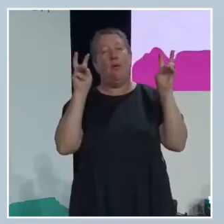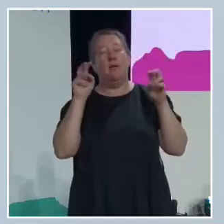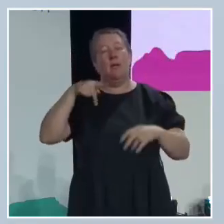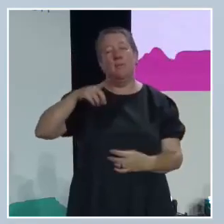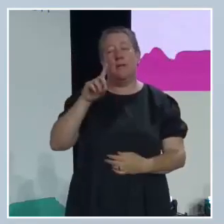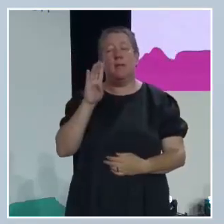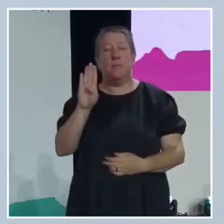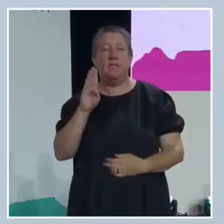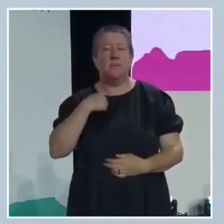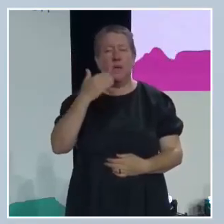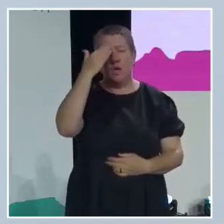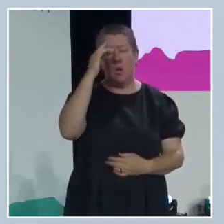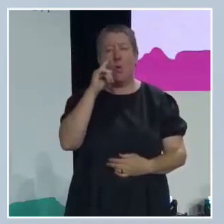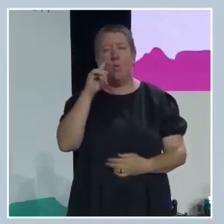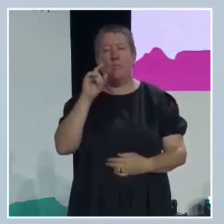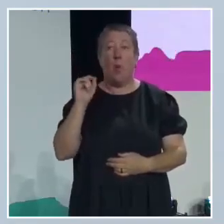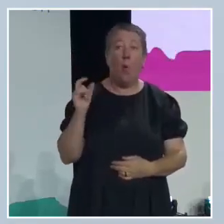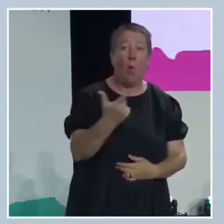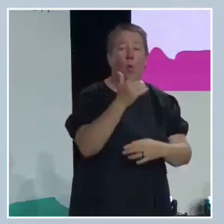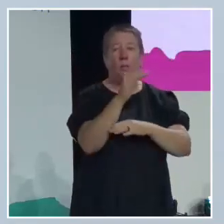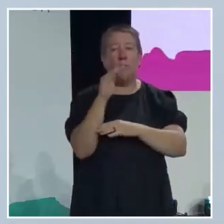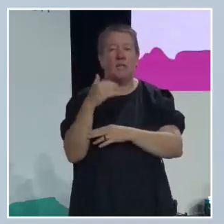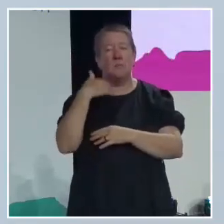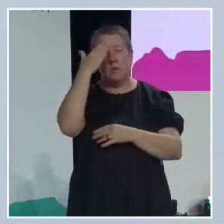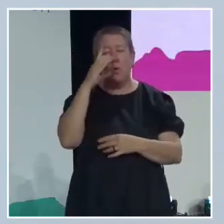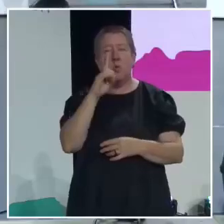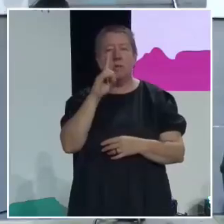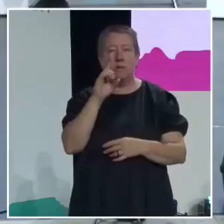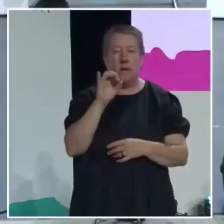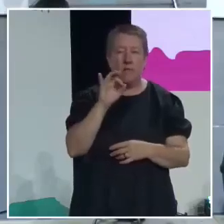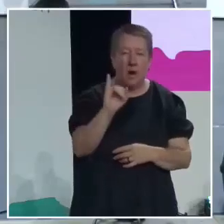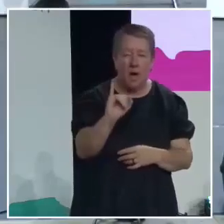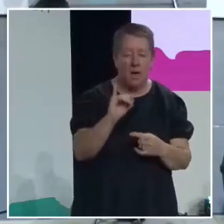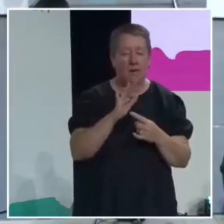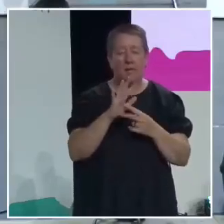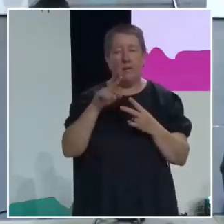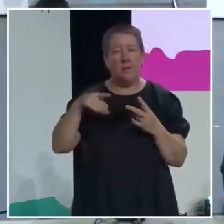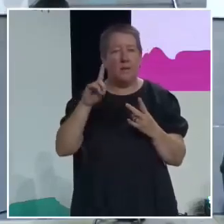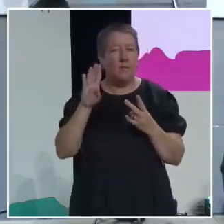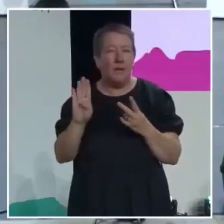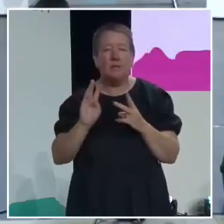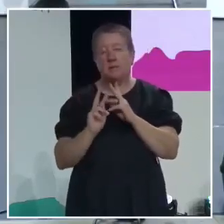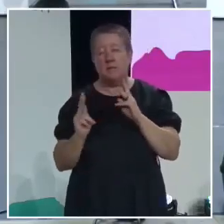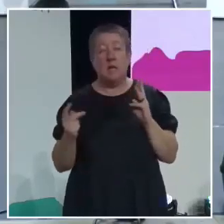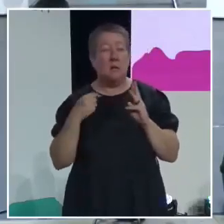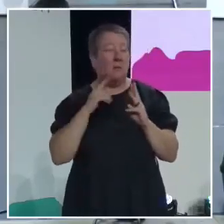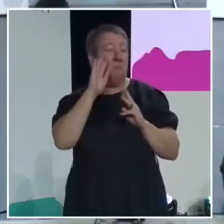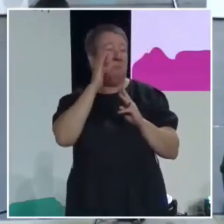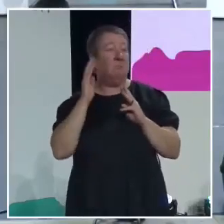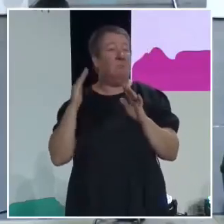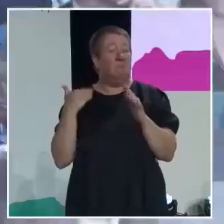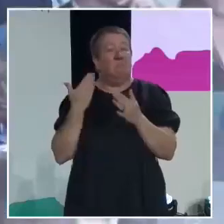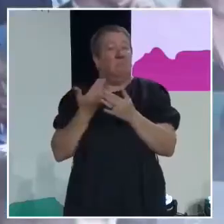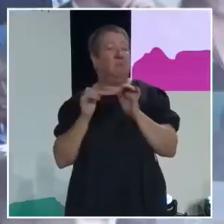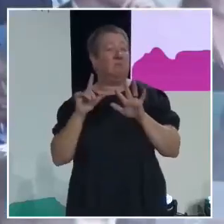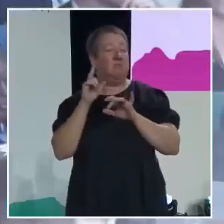all banks. I know there are DFIs and PDBs, but it seems that after 7 years we are